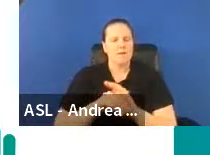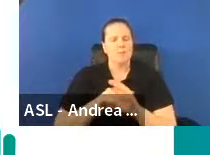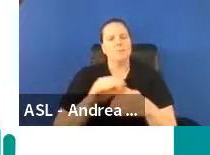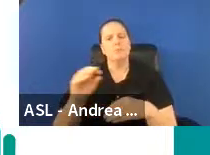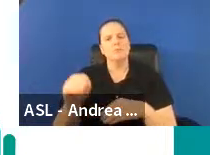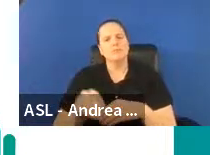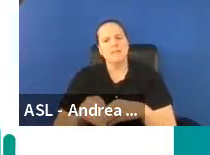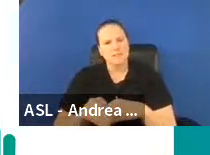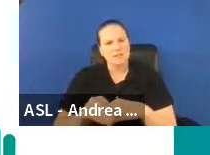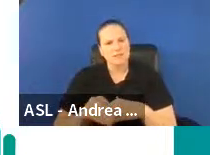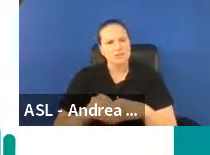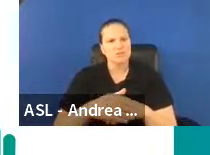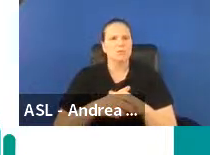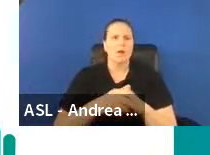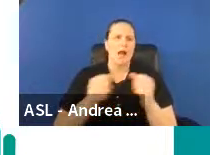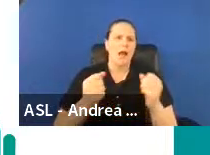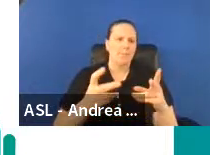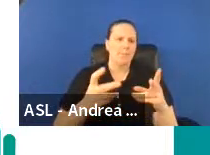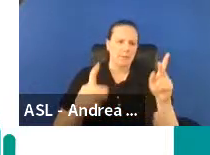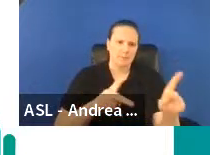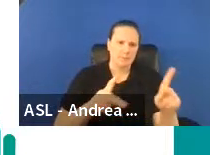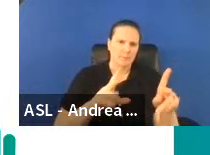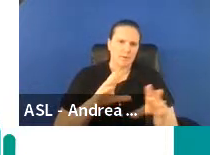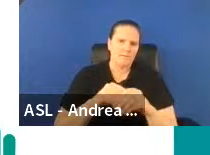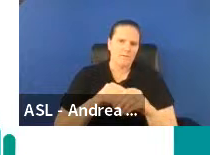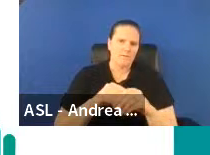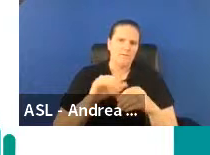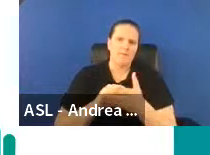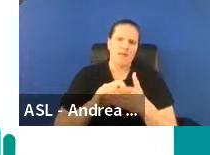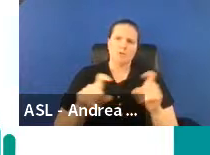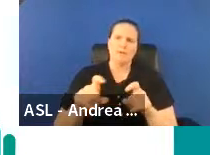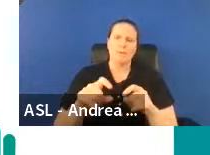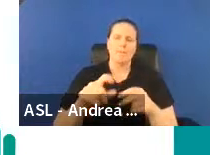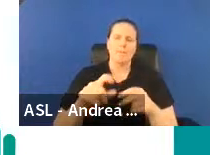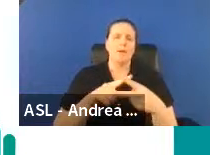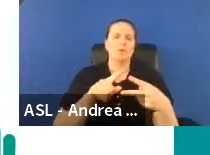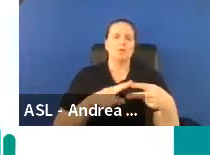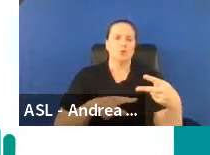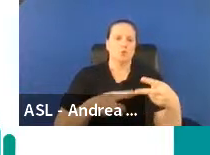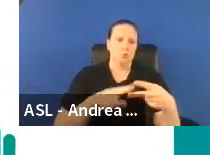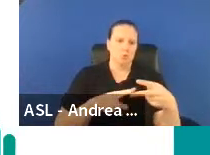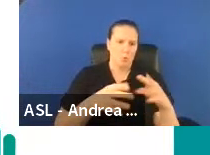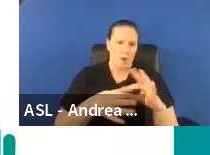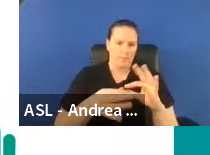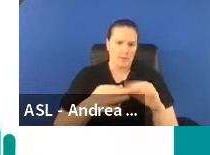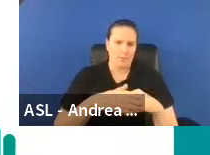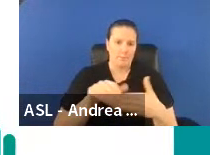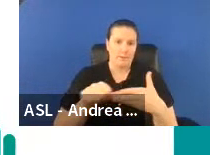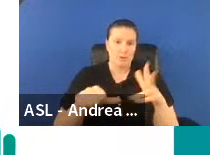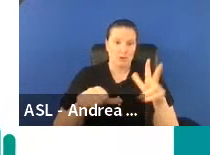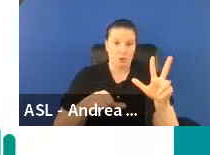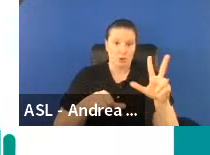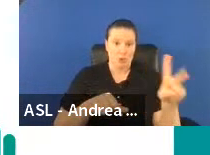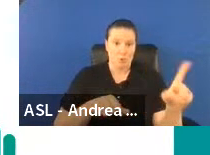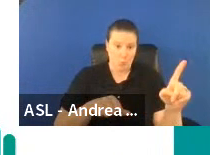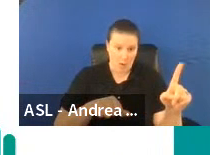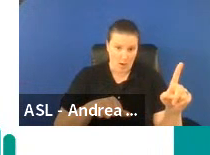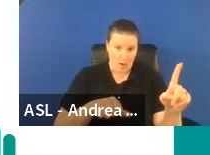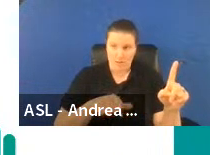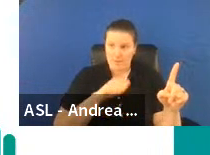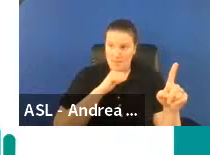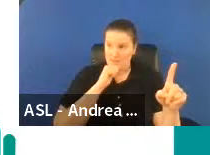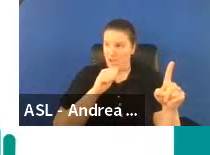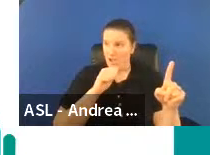point or the number of individuals that were involved in the survey. But there's two comments on page 31 that don't really